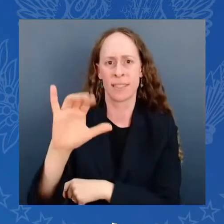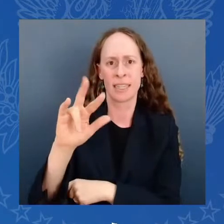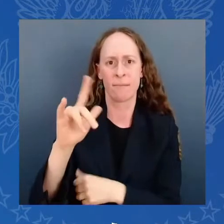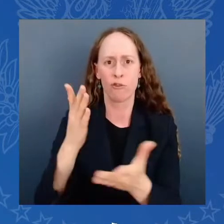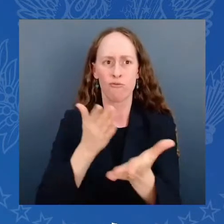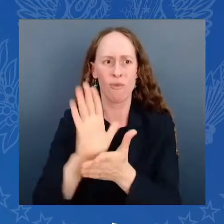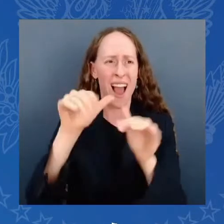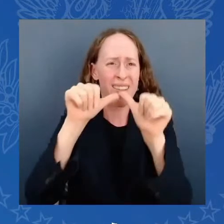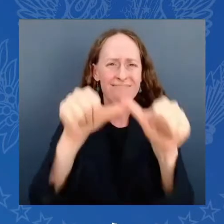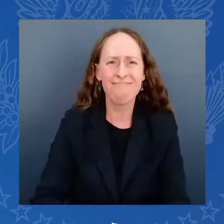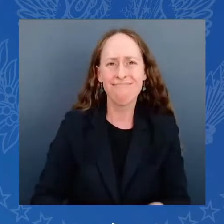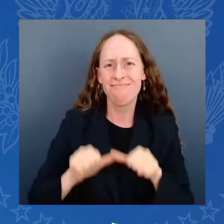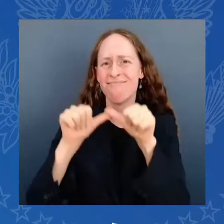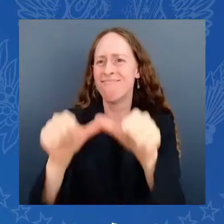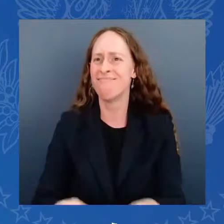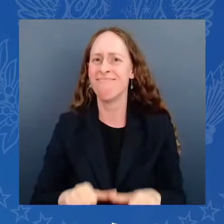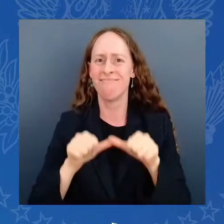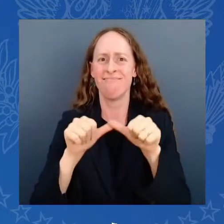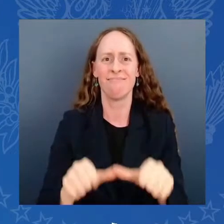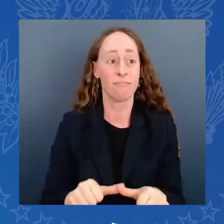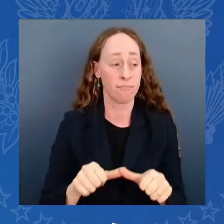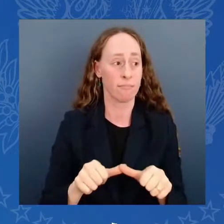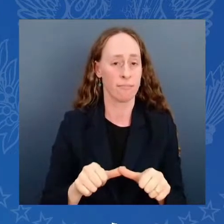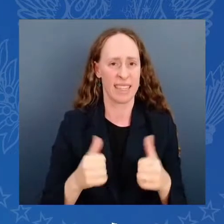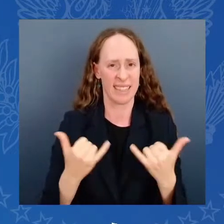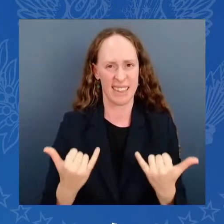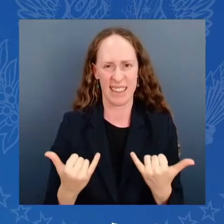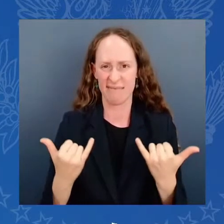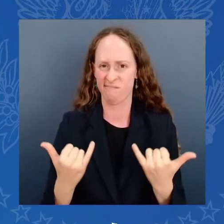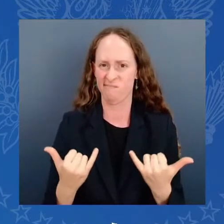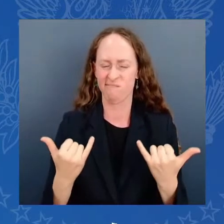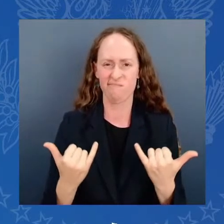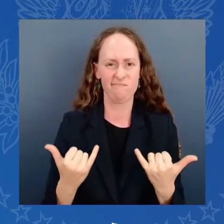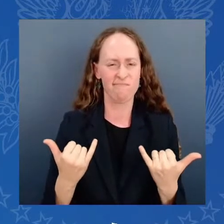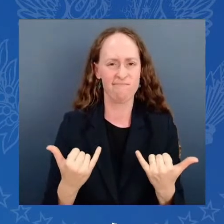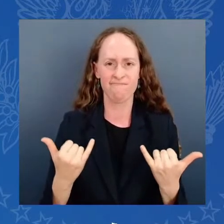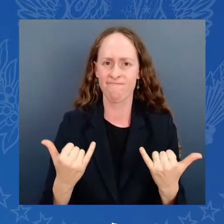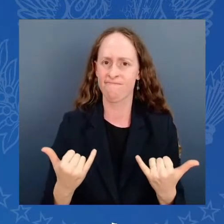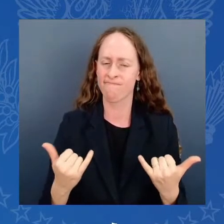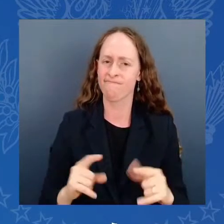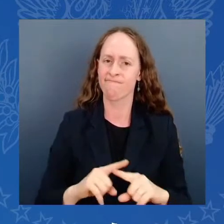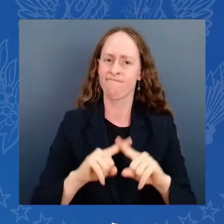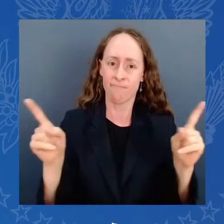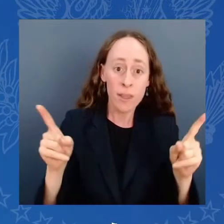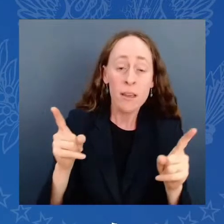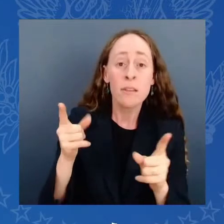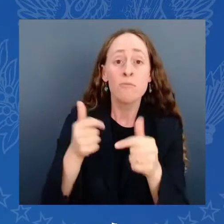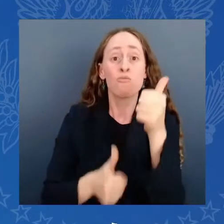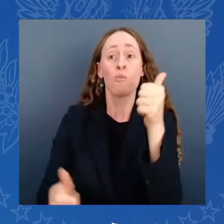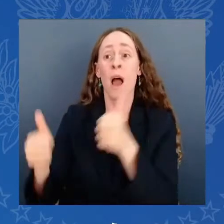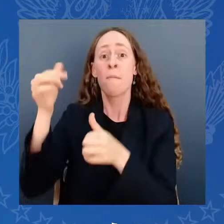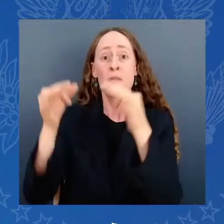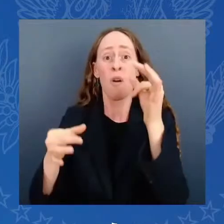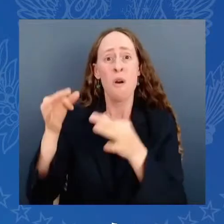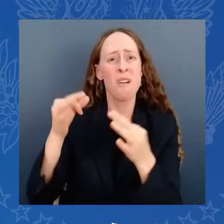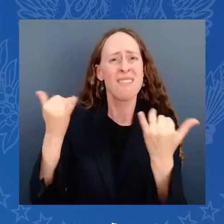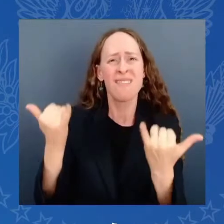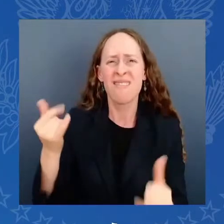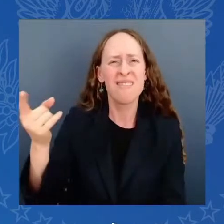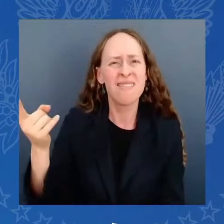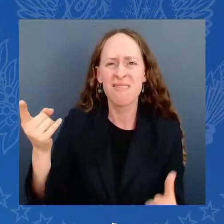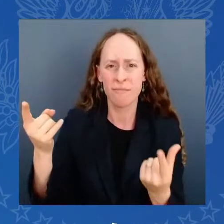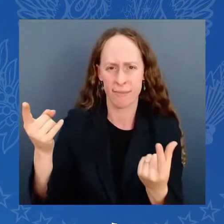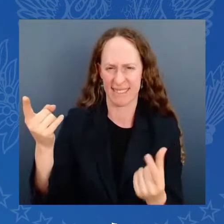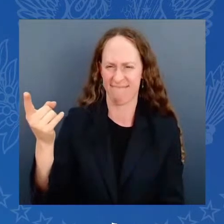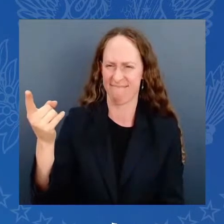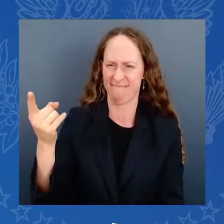In recent years, extreme opinions that the Supreme Court has handed down have undermined long-established civil rights